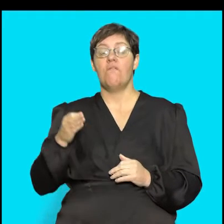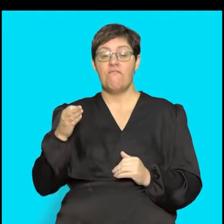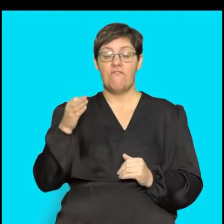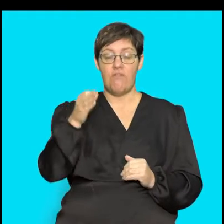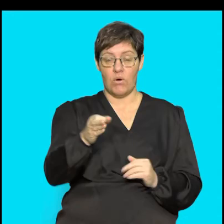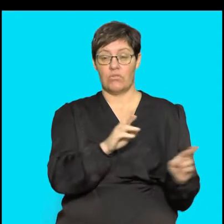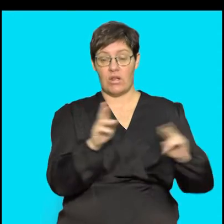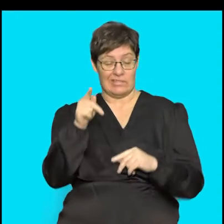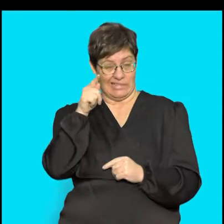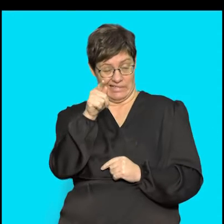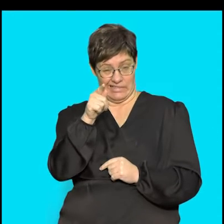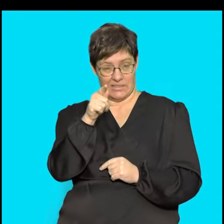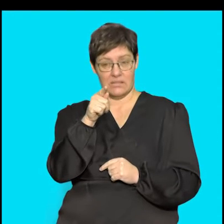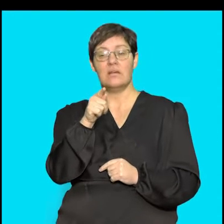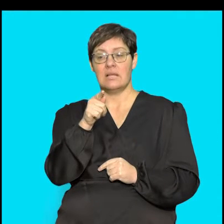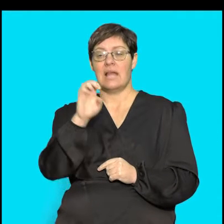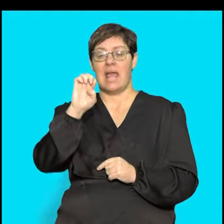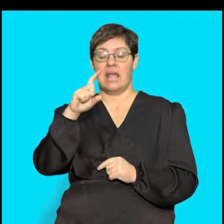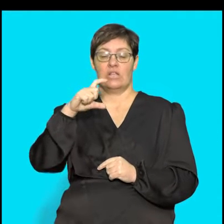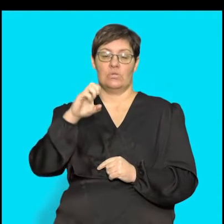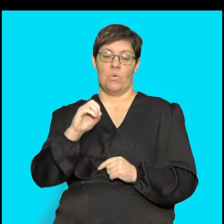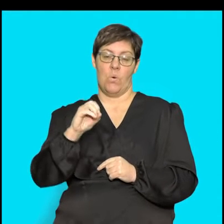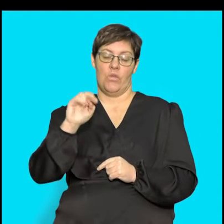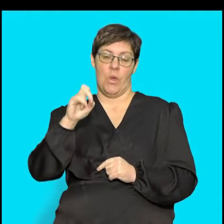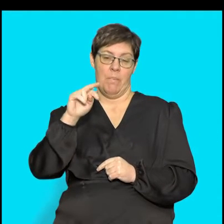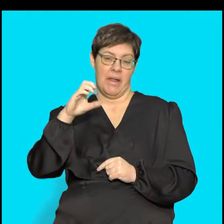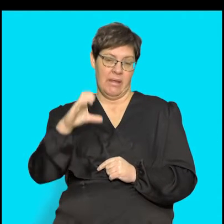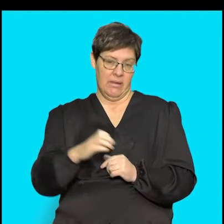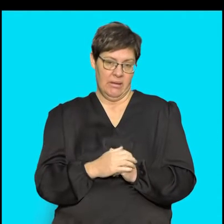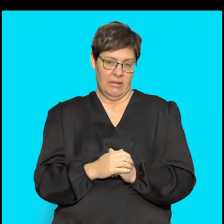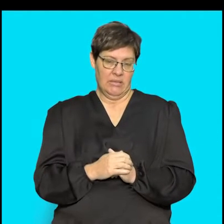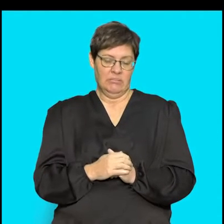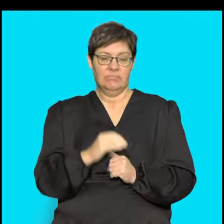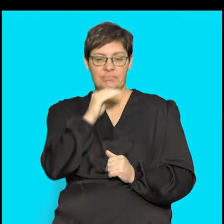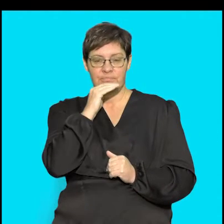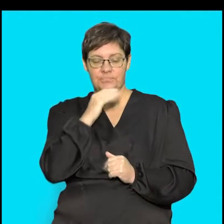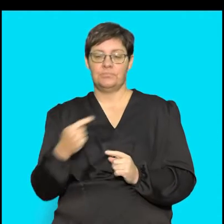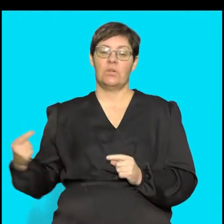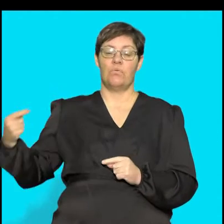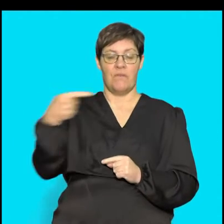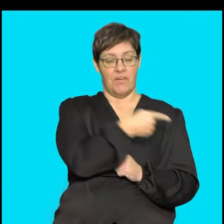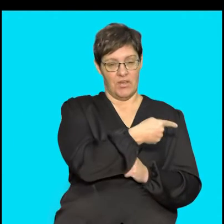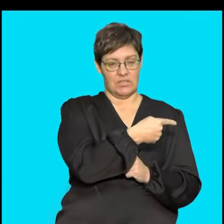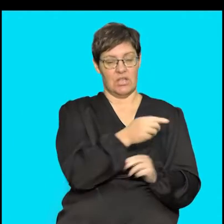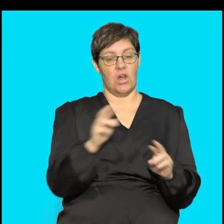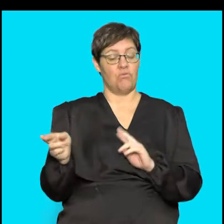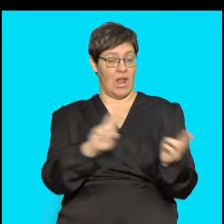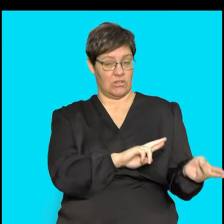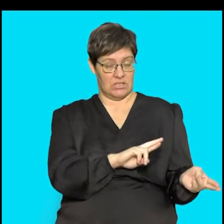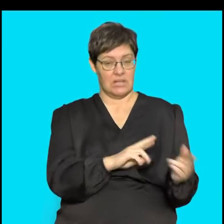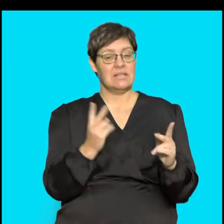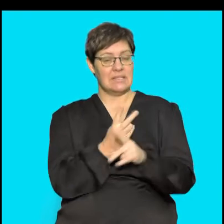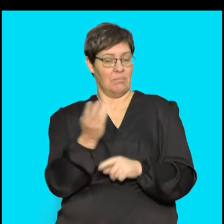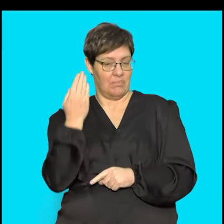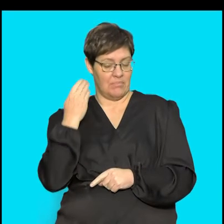forward reaction in this case is exothermic, meaning that my reverse reaction, as I